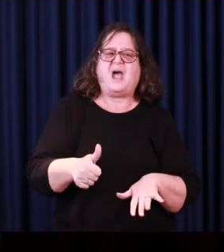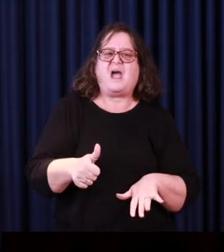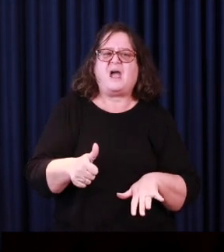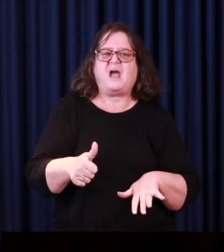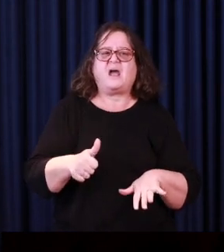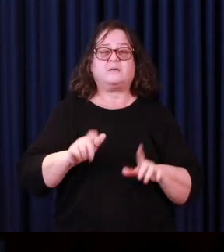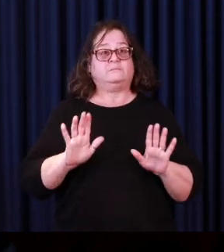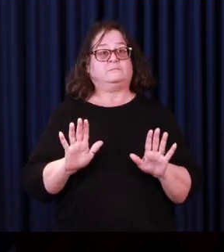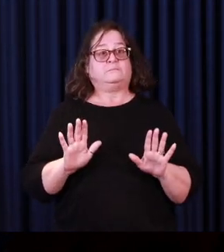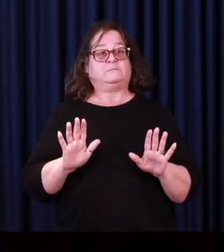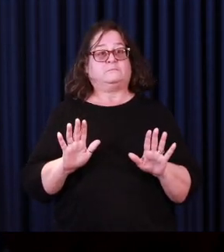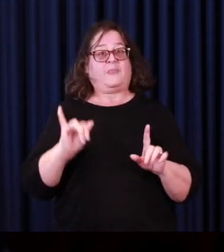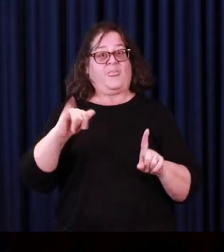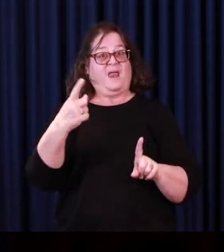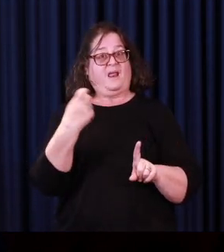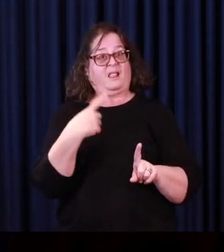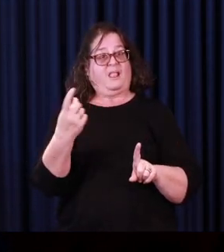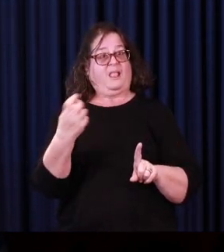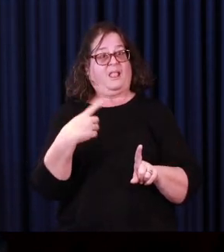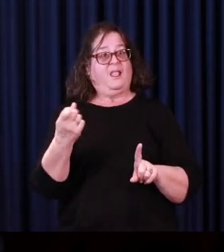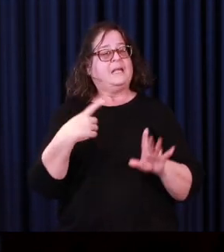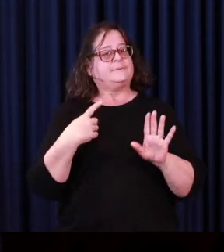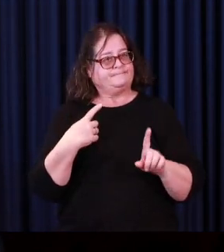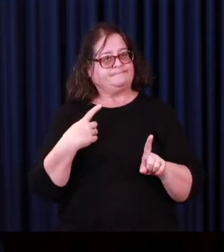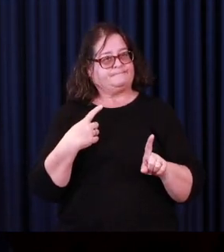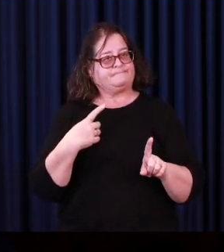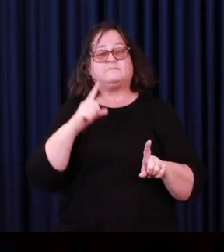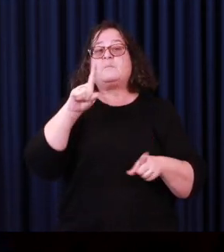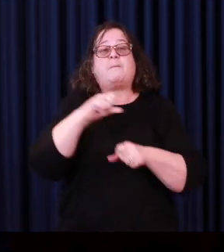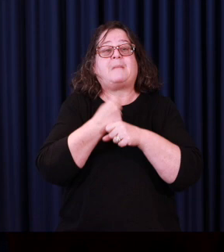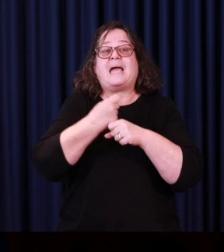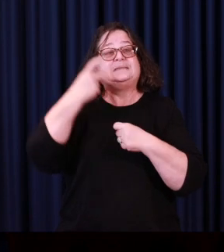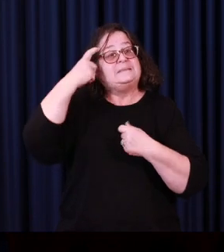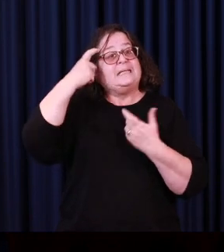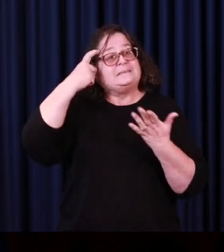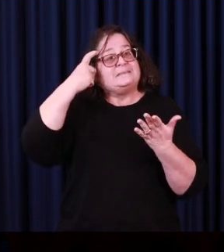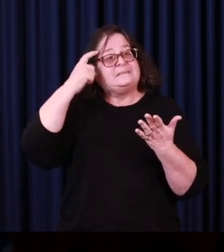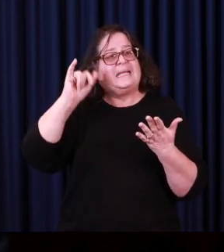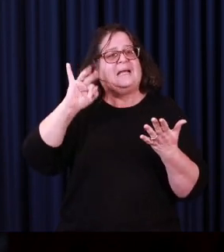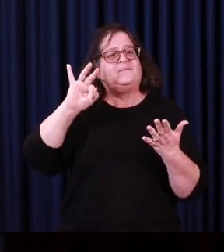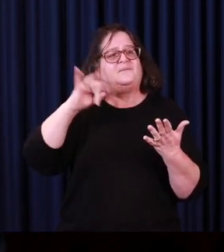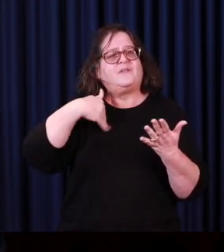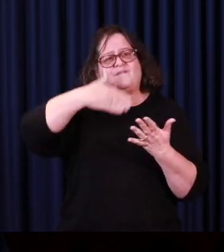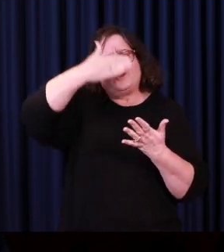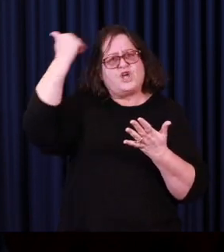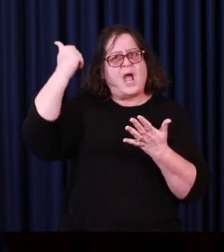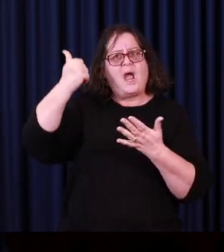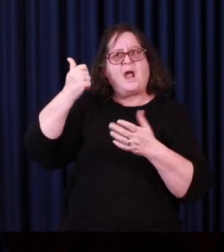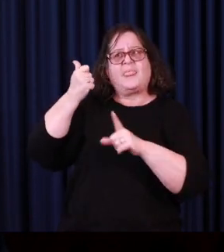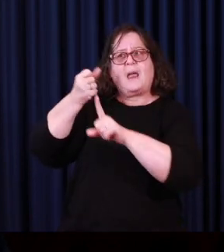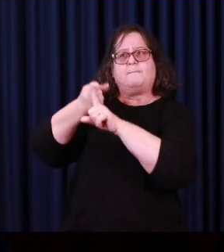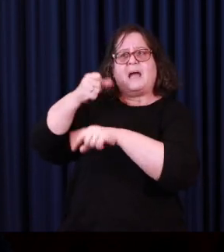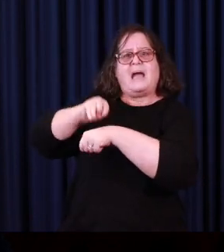It's a question that only makes sense if you forget about everything else. All the other